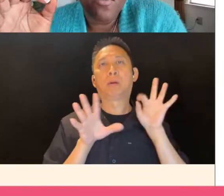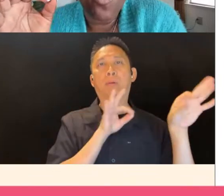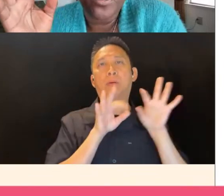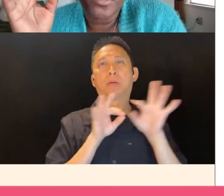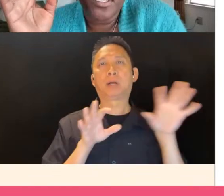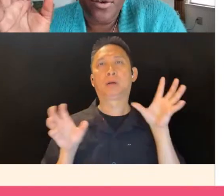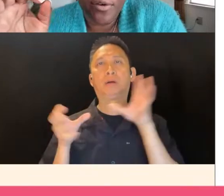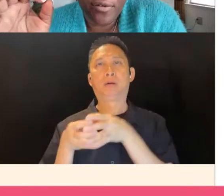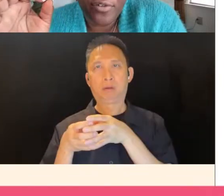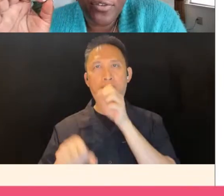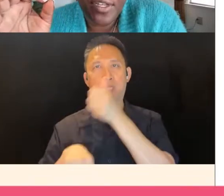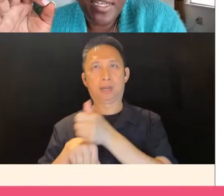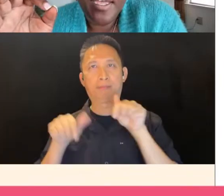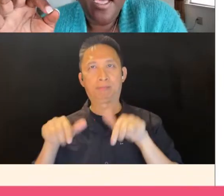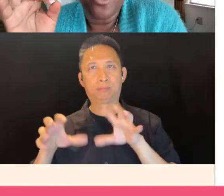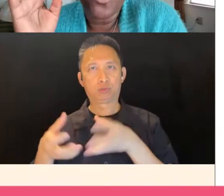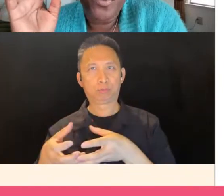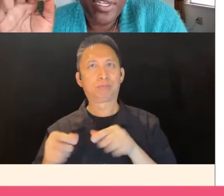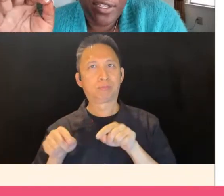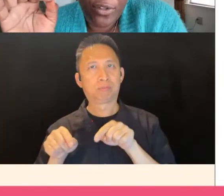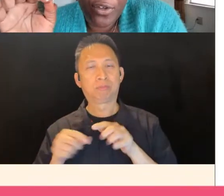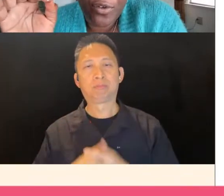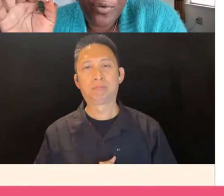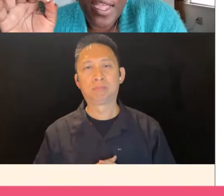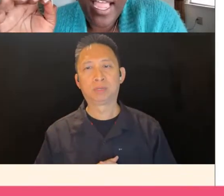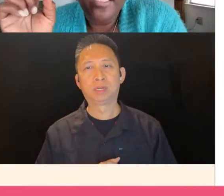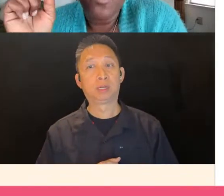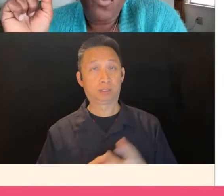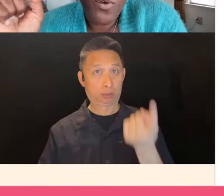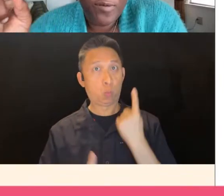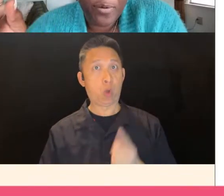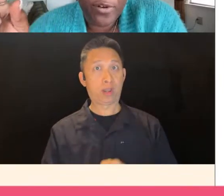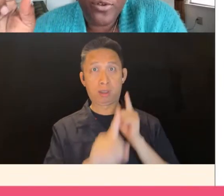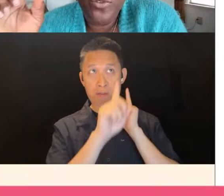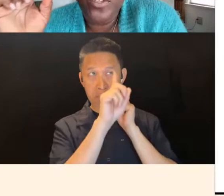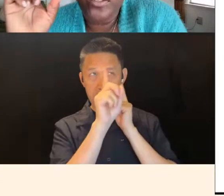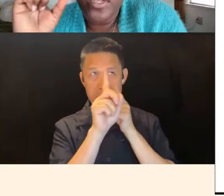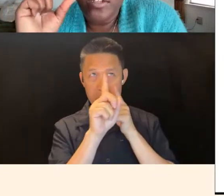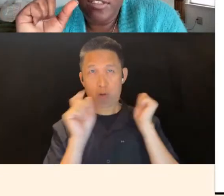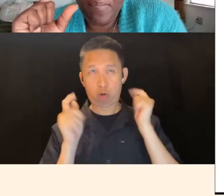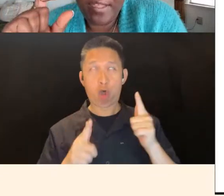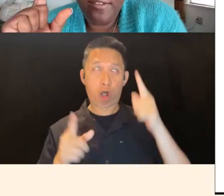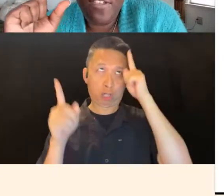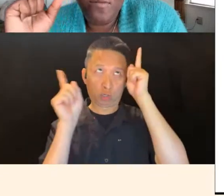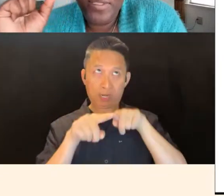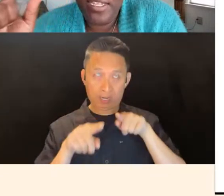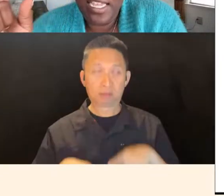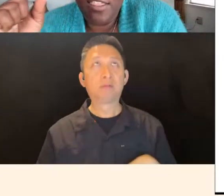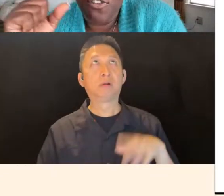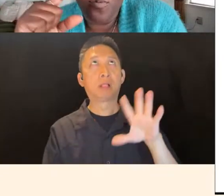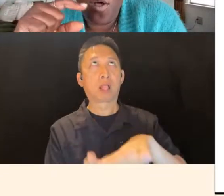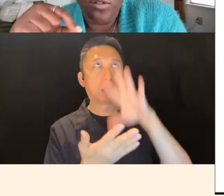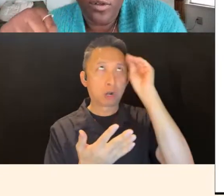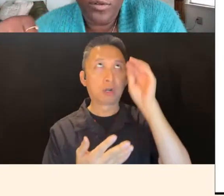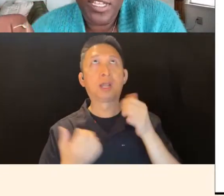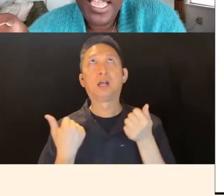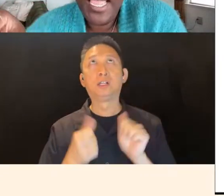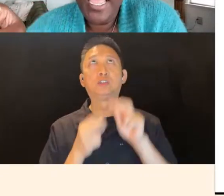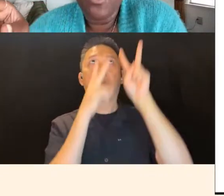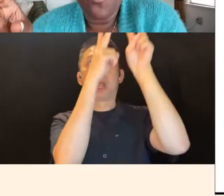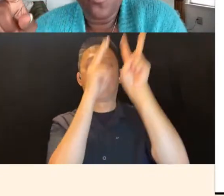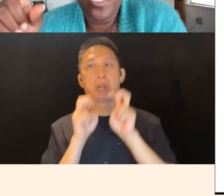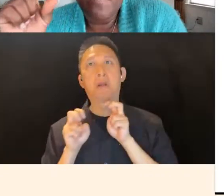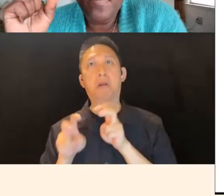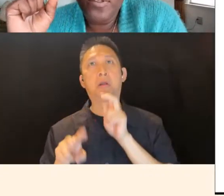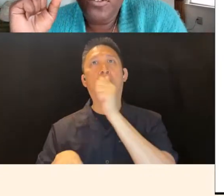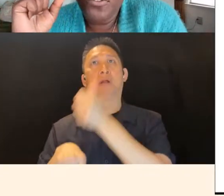that everyone learns, agrees to, and then reproduces to the best of their ability in their small nodes.